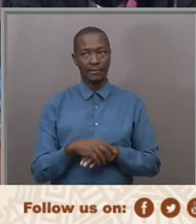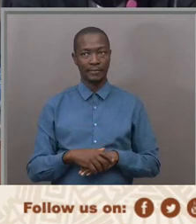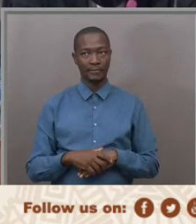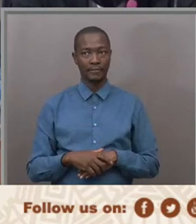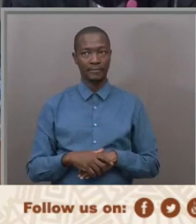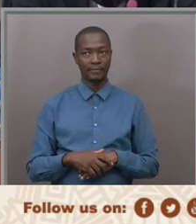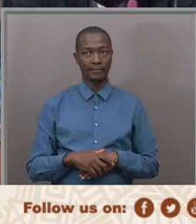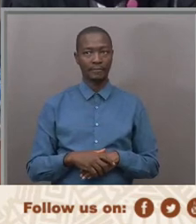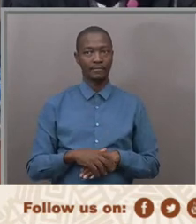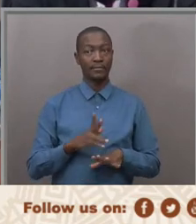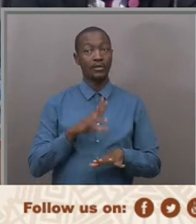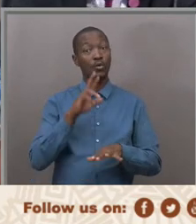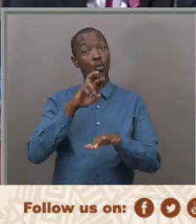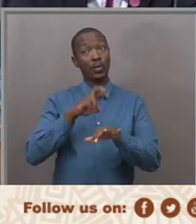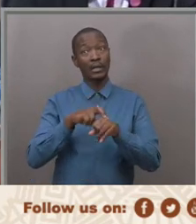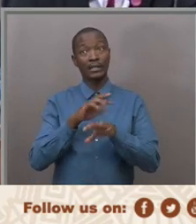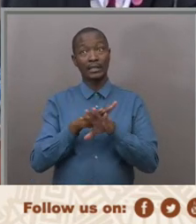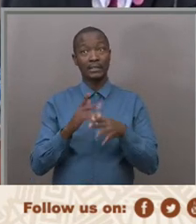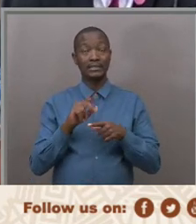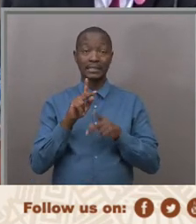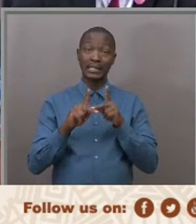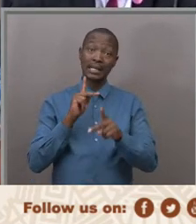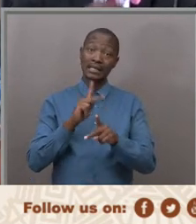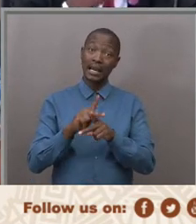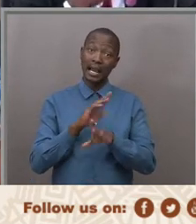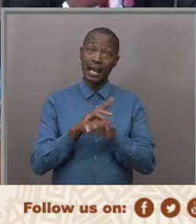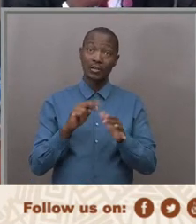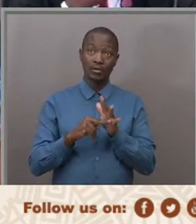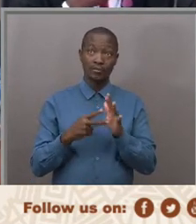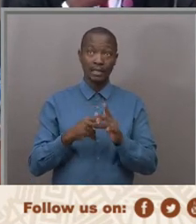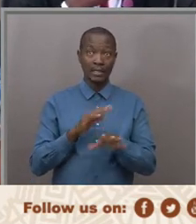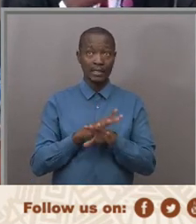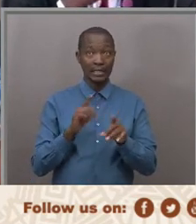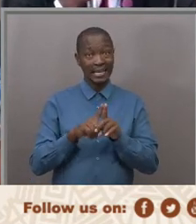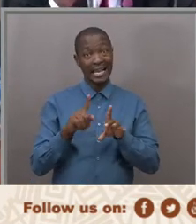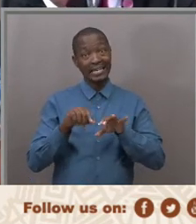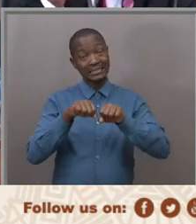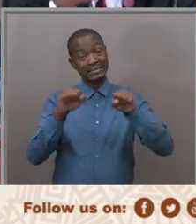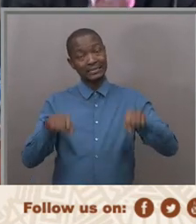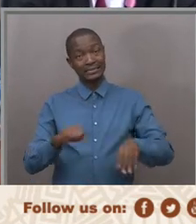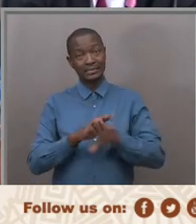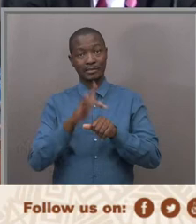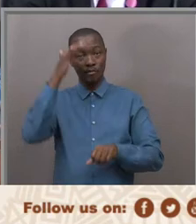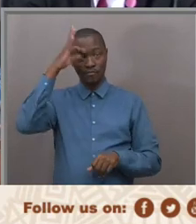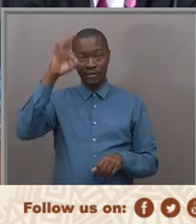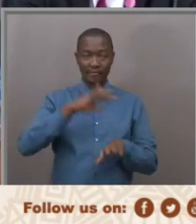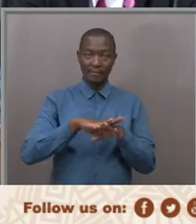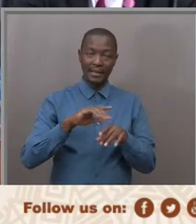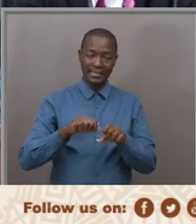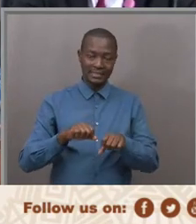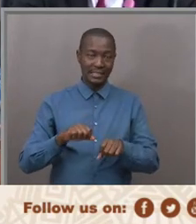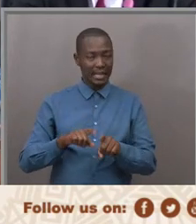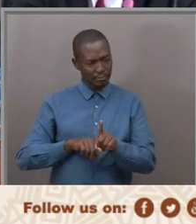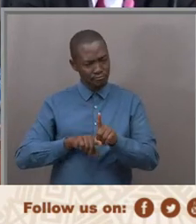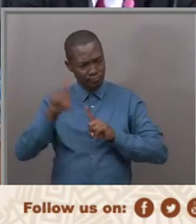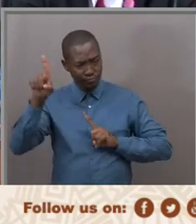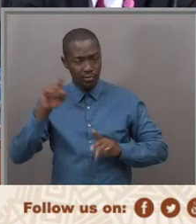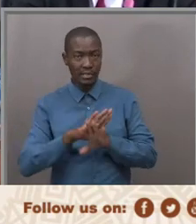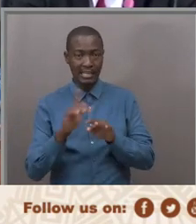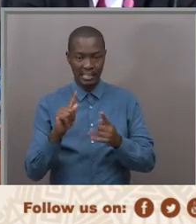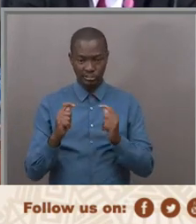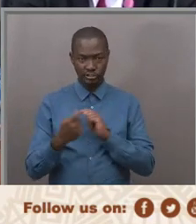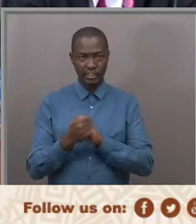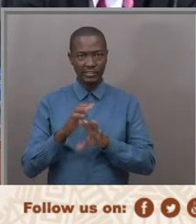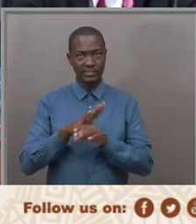of planning as a country and as a system of government that survives changes in government. Because if you do a